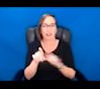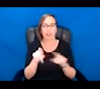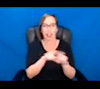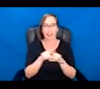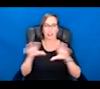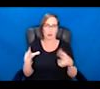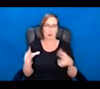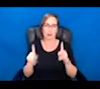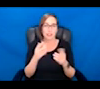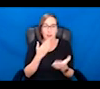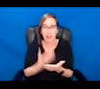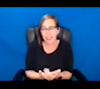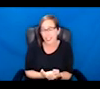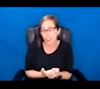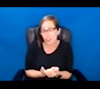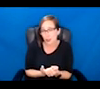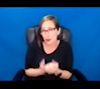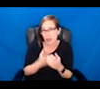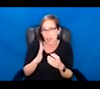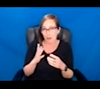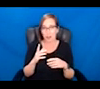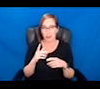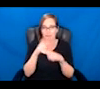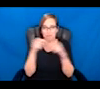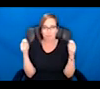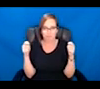Thank you. I will wrap there and hand it back to our moderator. Thank you.